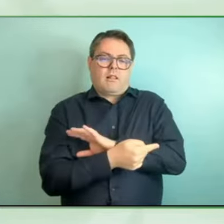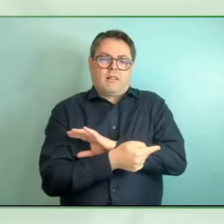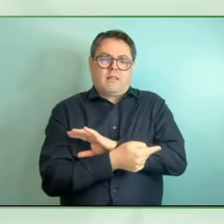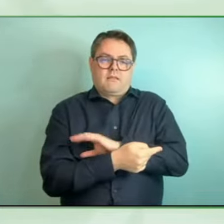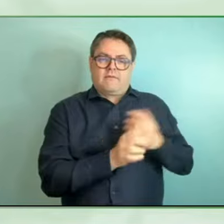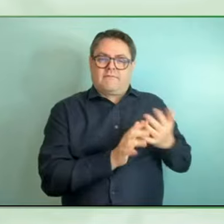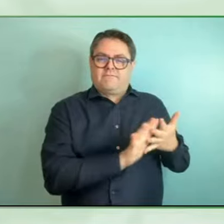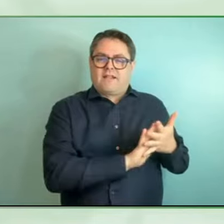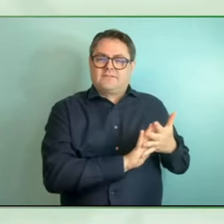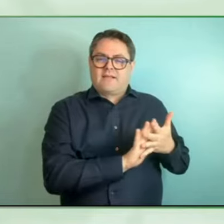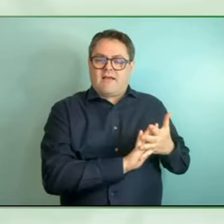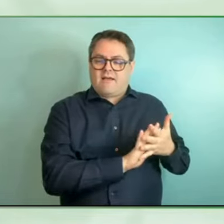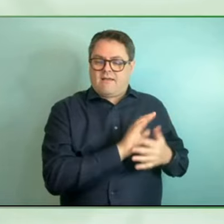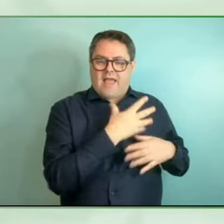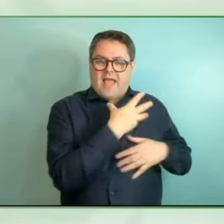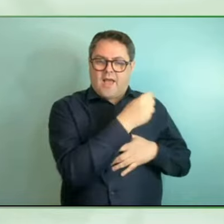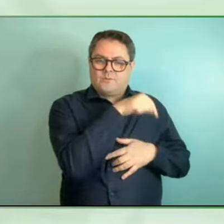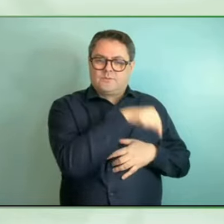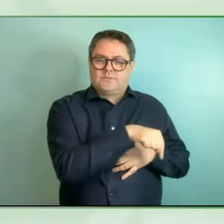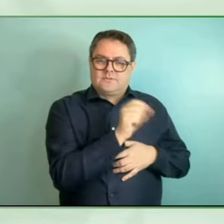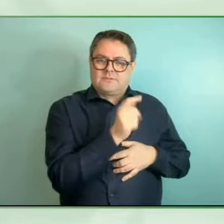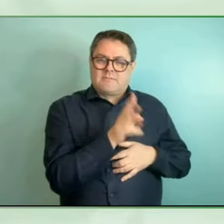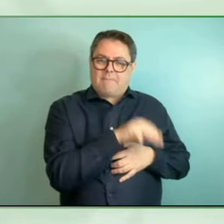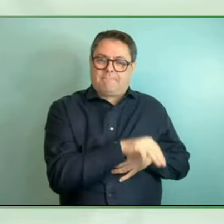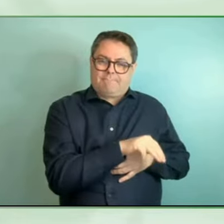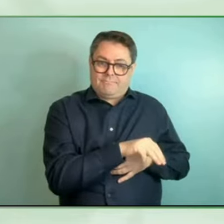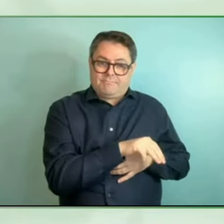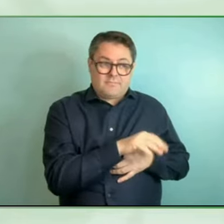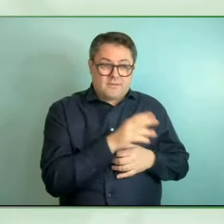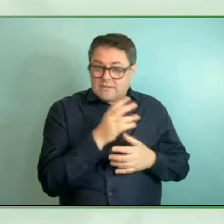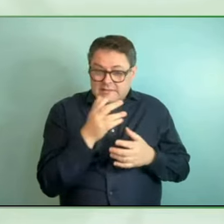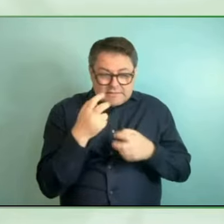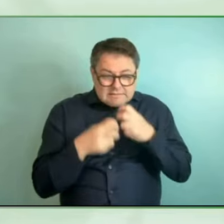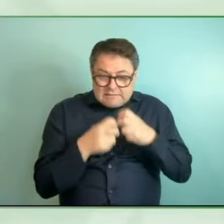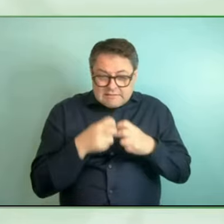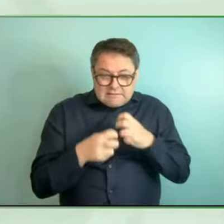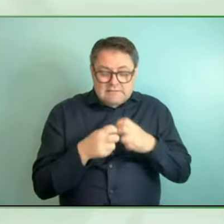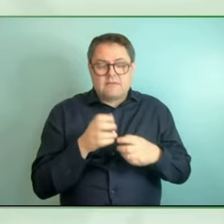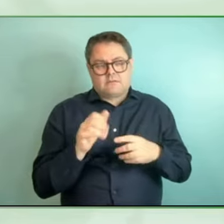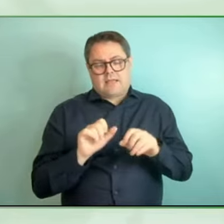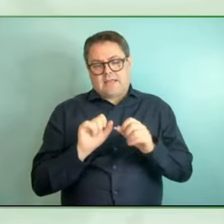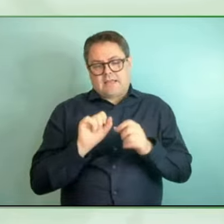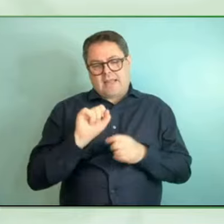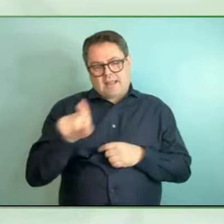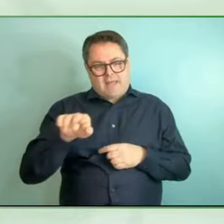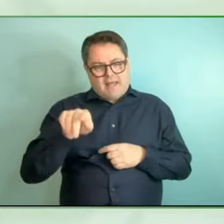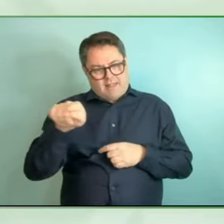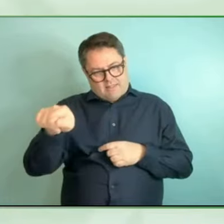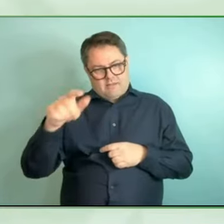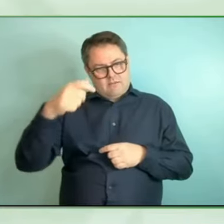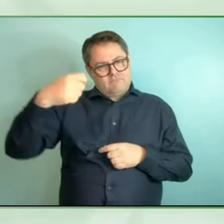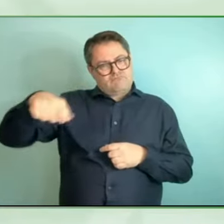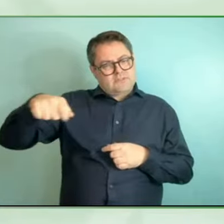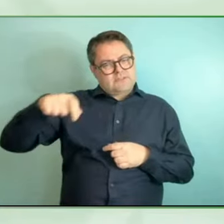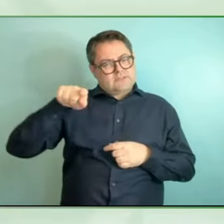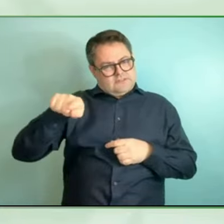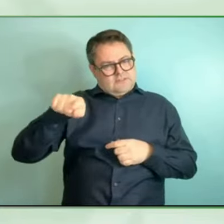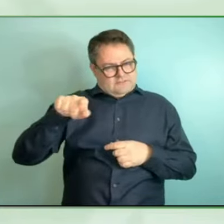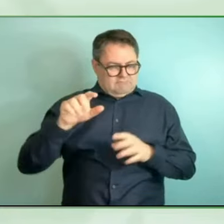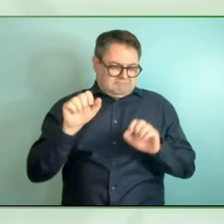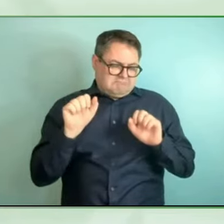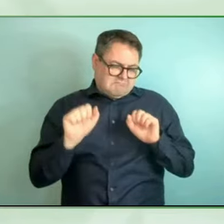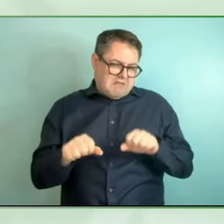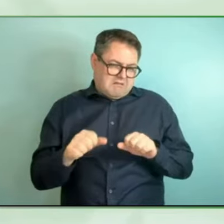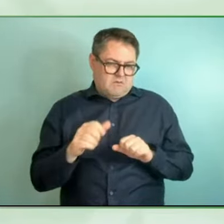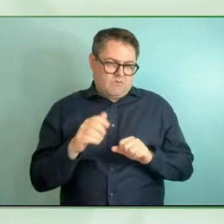don't receive anything, you send me an email because there is sometimes the spam are blocked before coming there. And